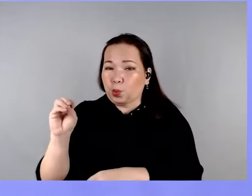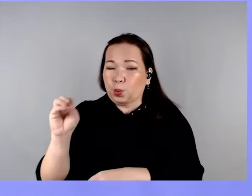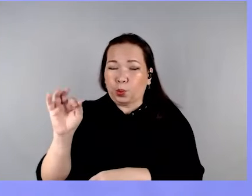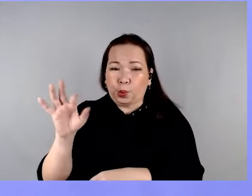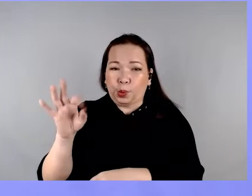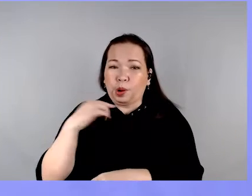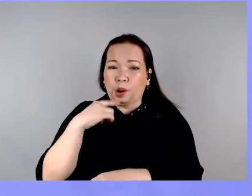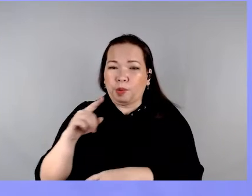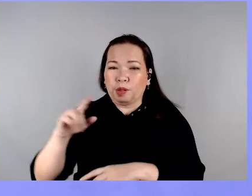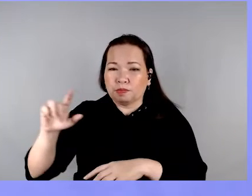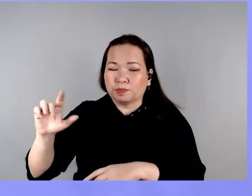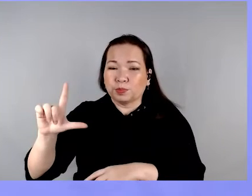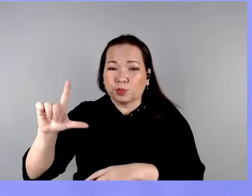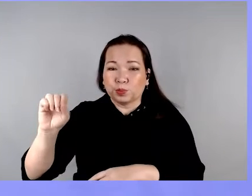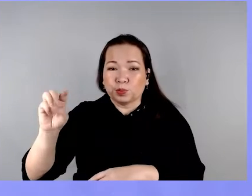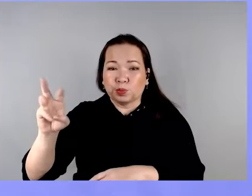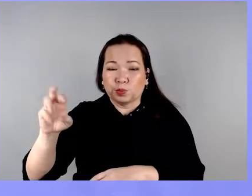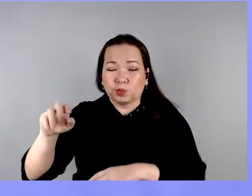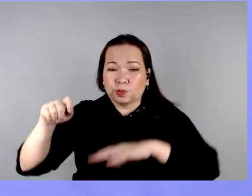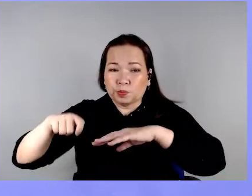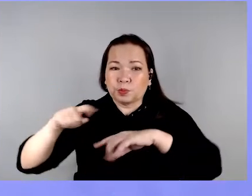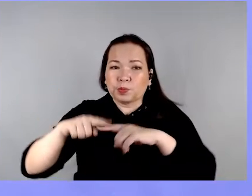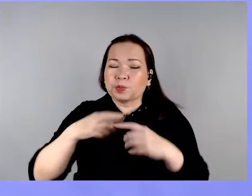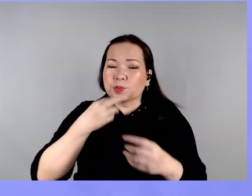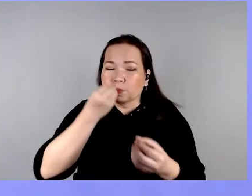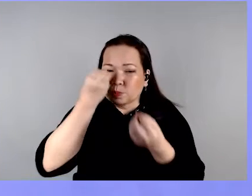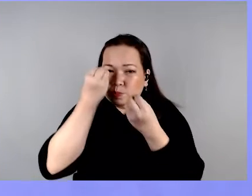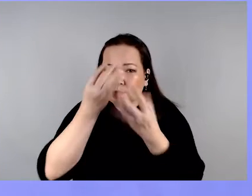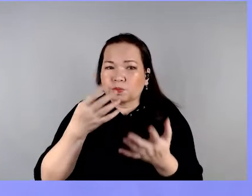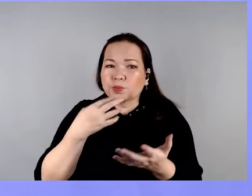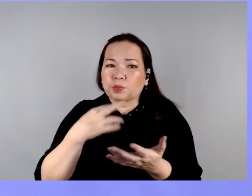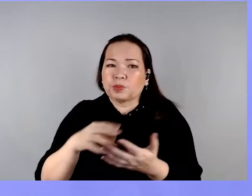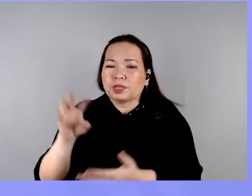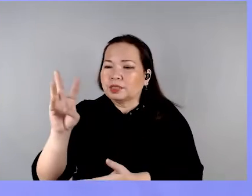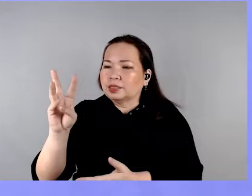Report of 2019, lower courts were reported to have had